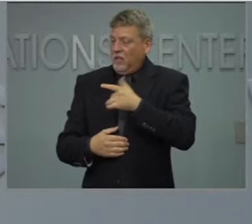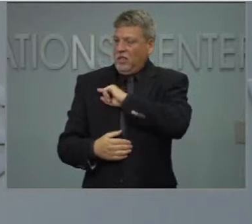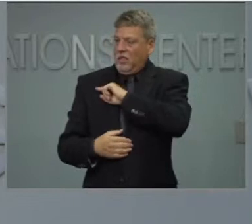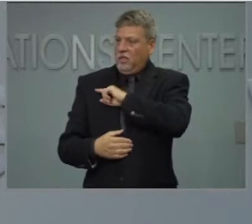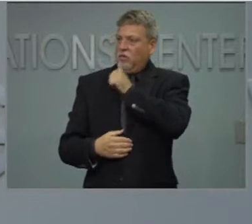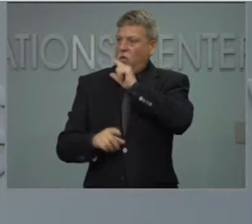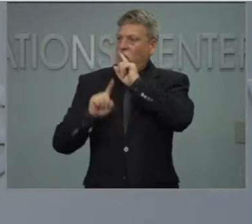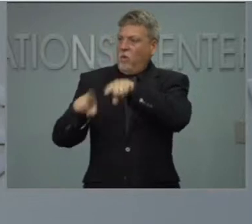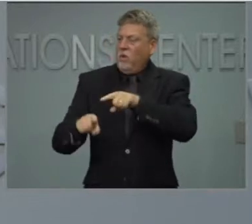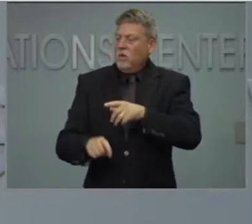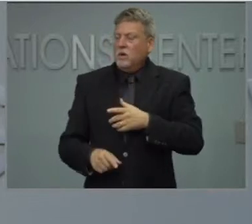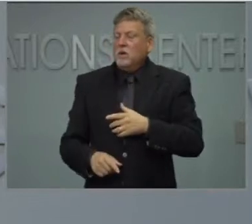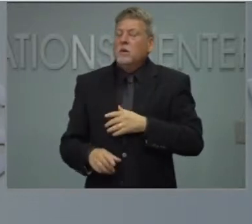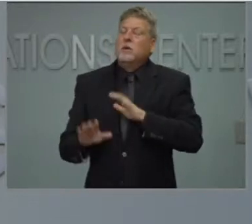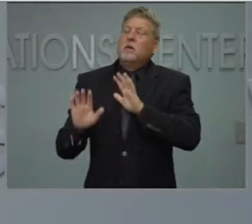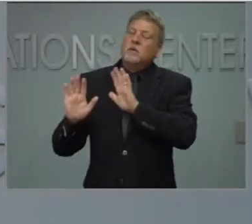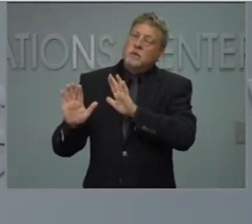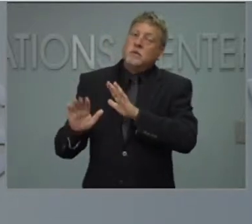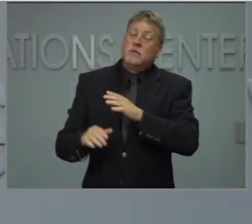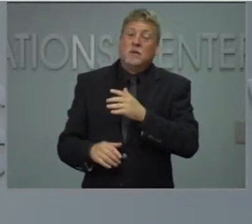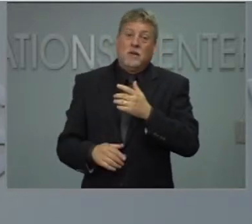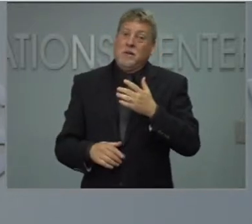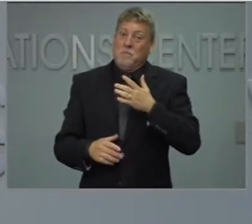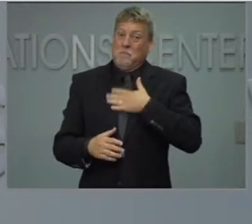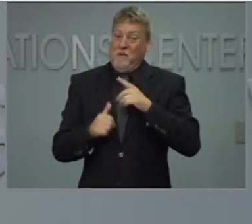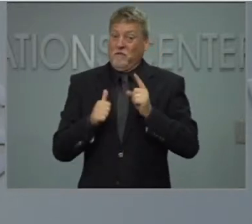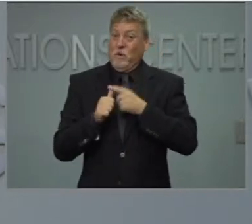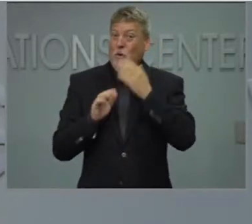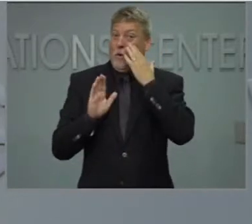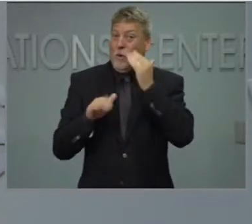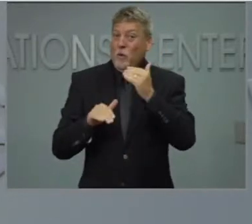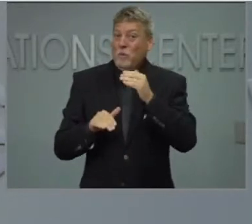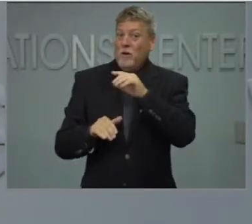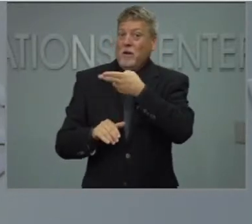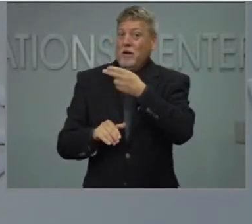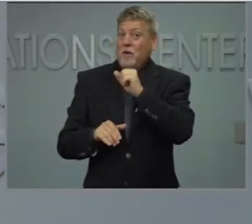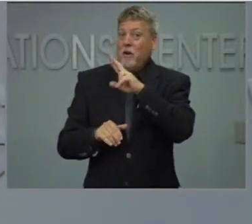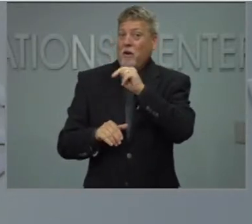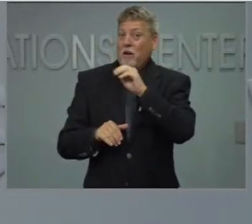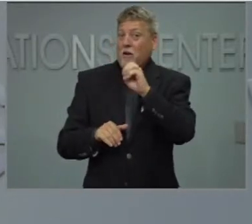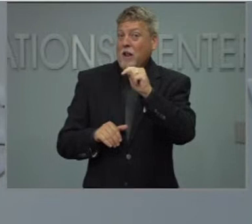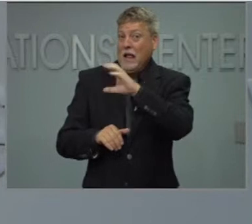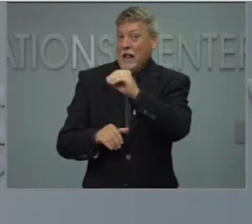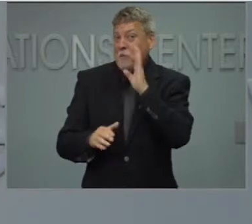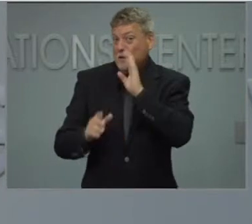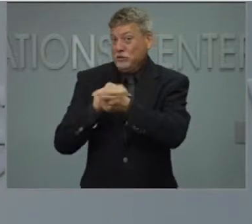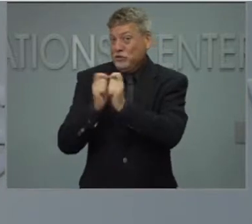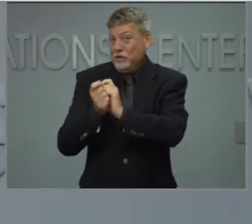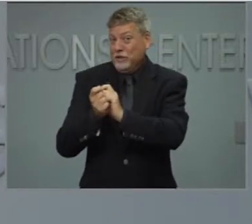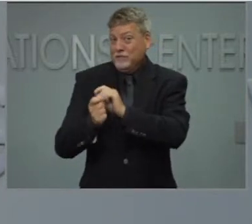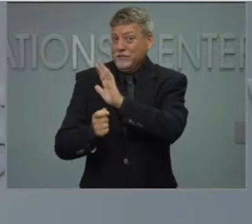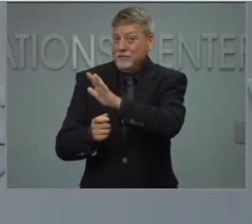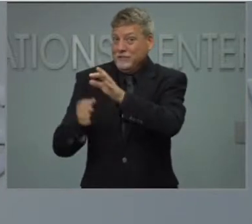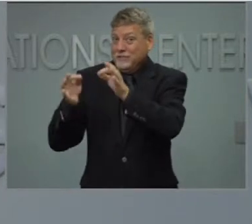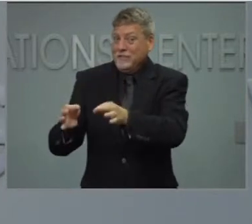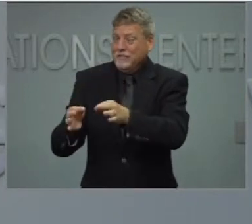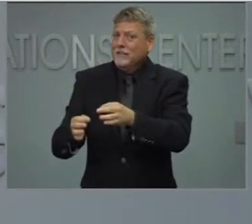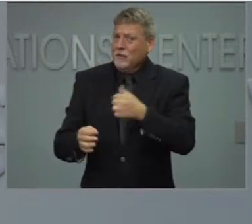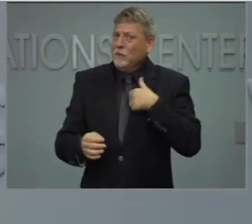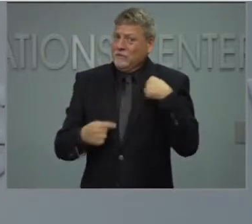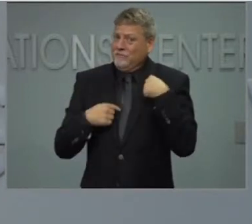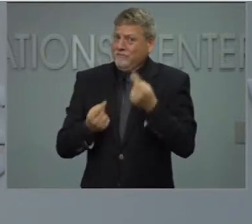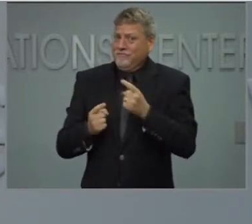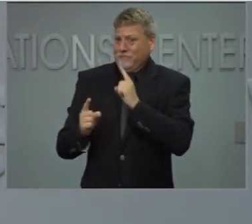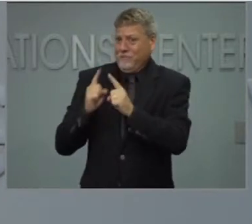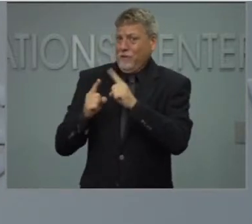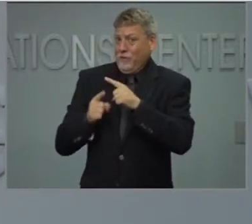and think maybe that Harnett County may be changing their mind. We'll see how that works, because we've had a lot of conversations